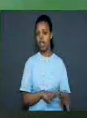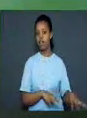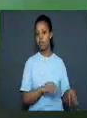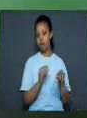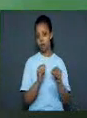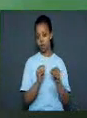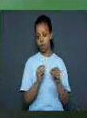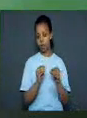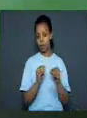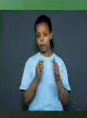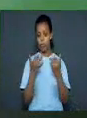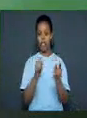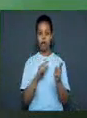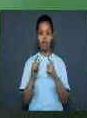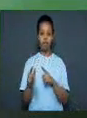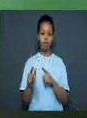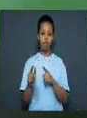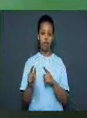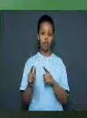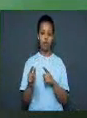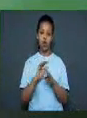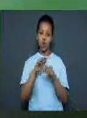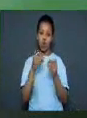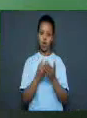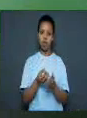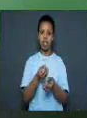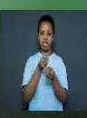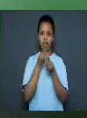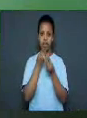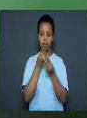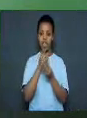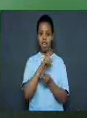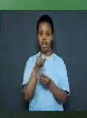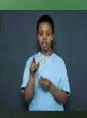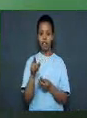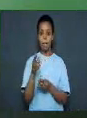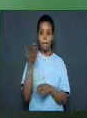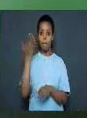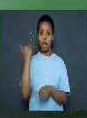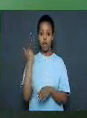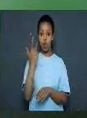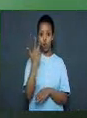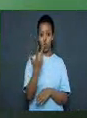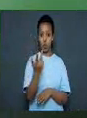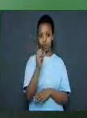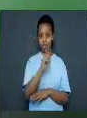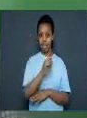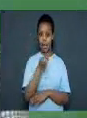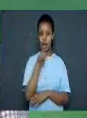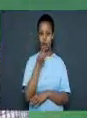Students, make a list of all the foods you ate over the last 3